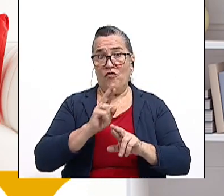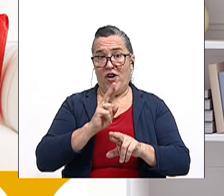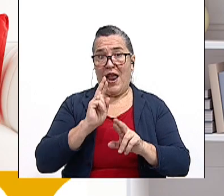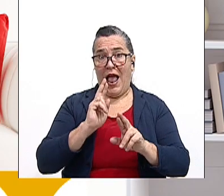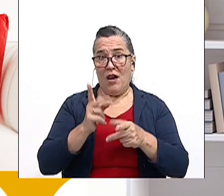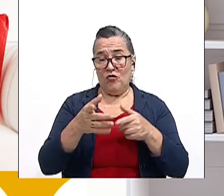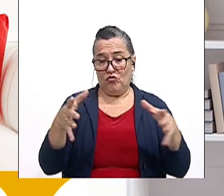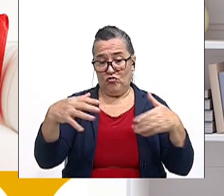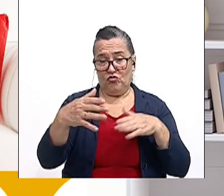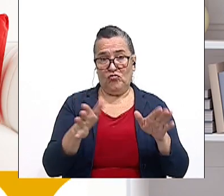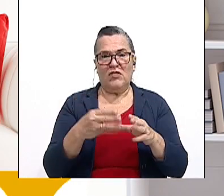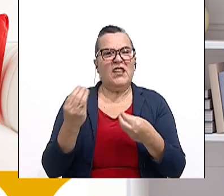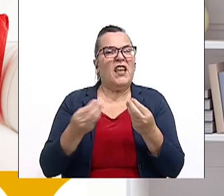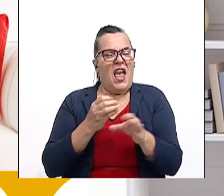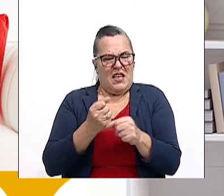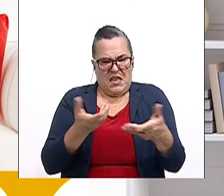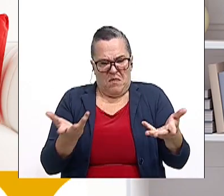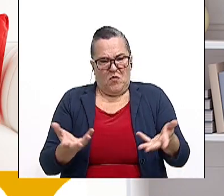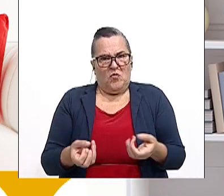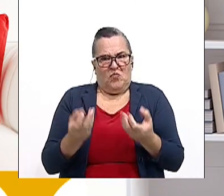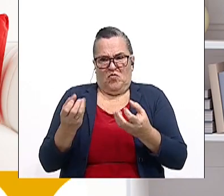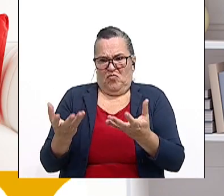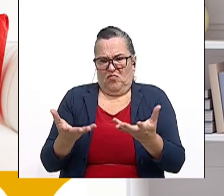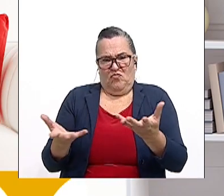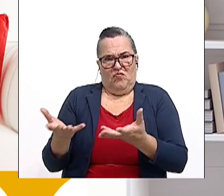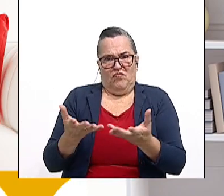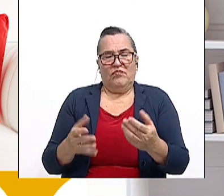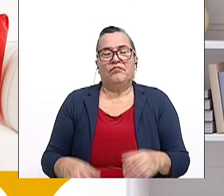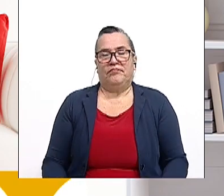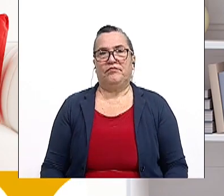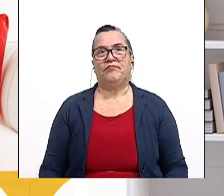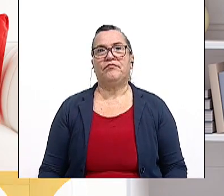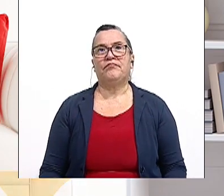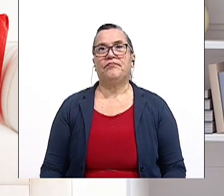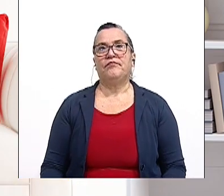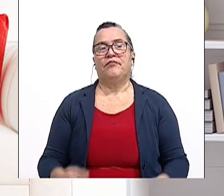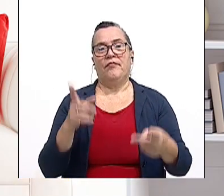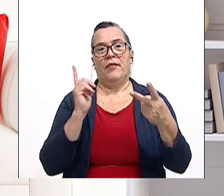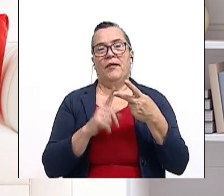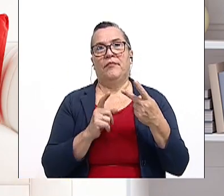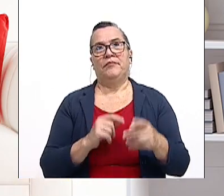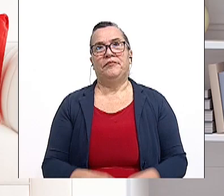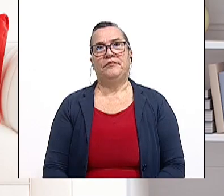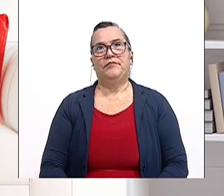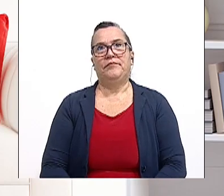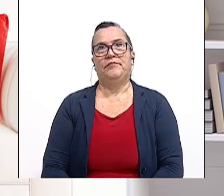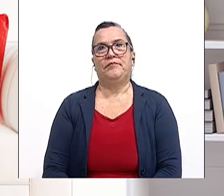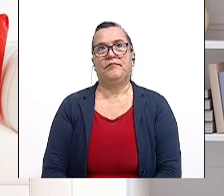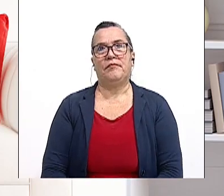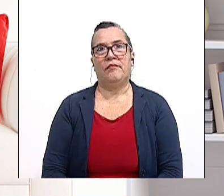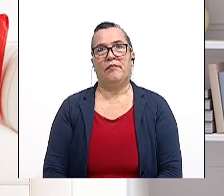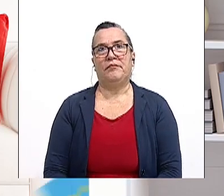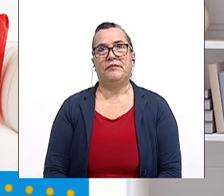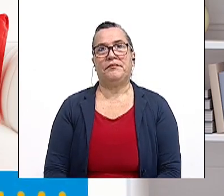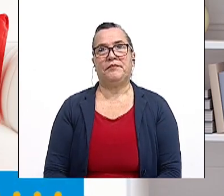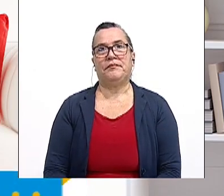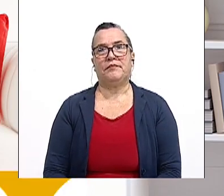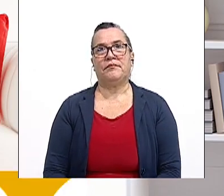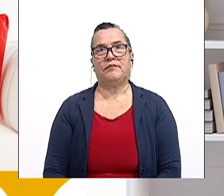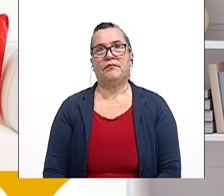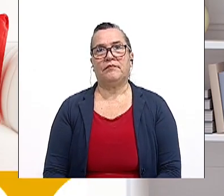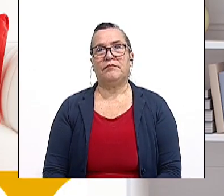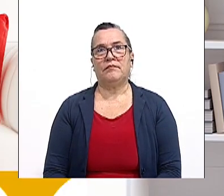what can we do with the wraps from the other gifts? And the other question is, what kind